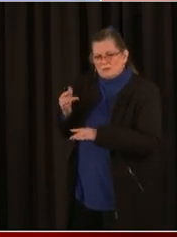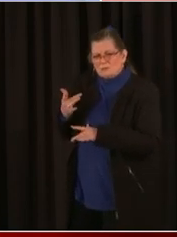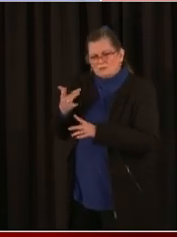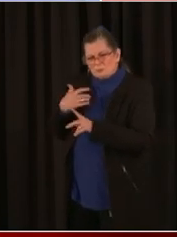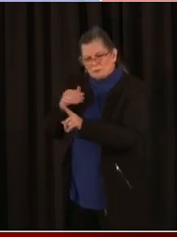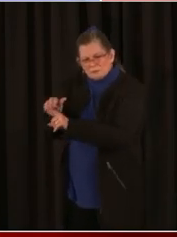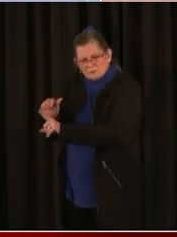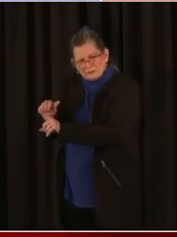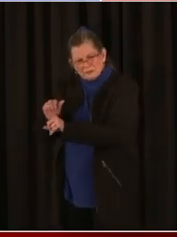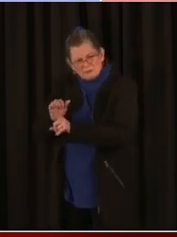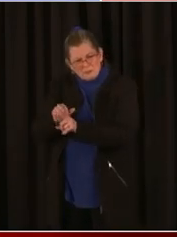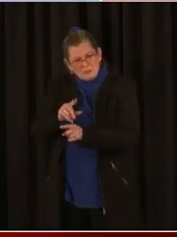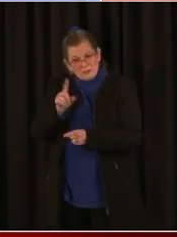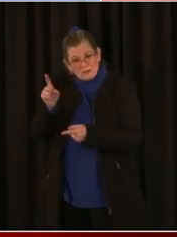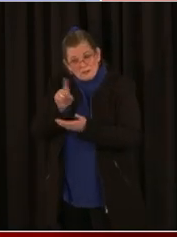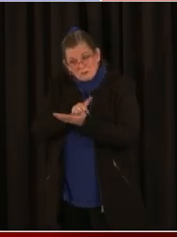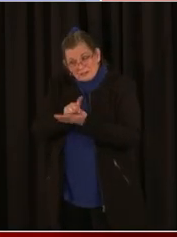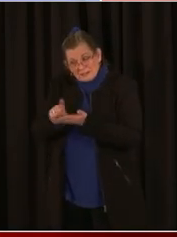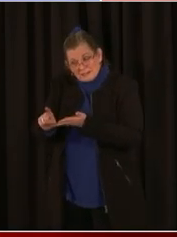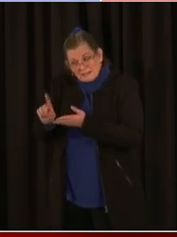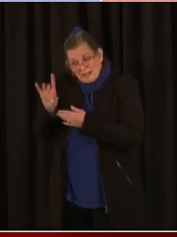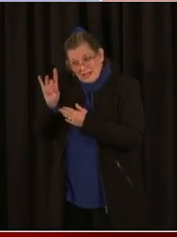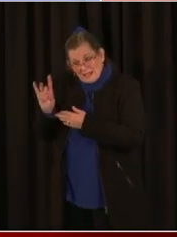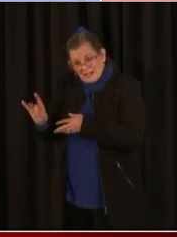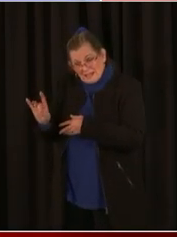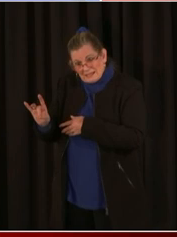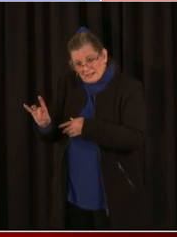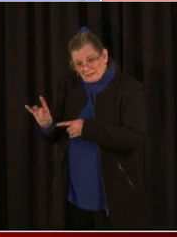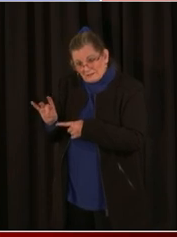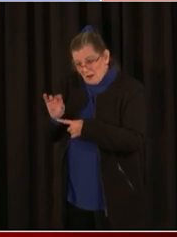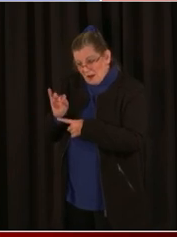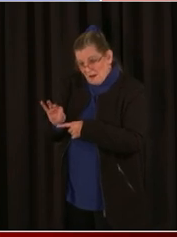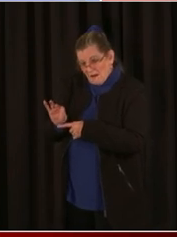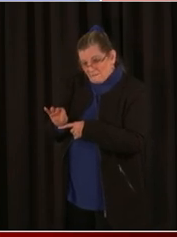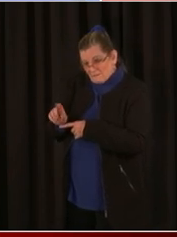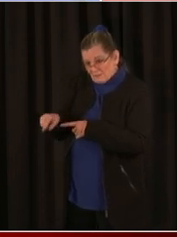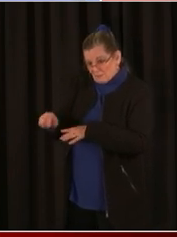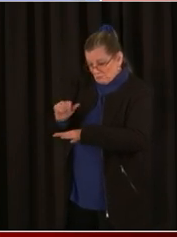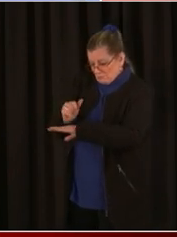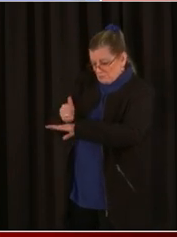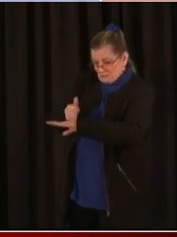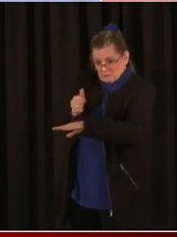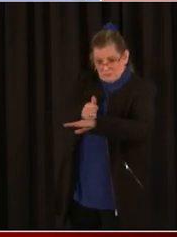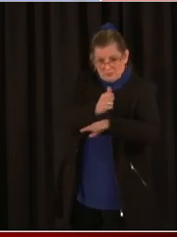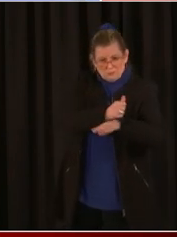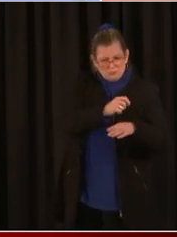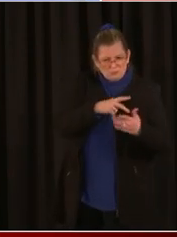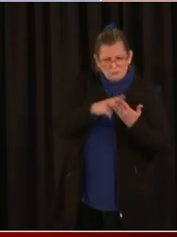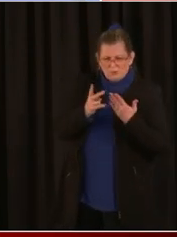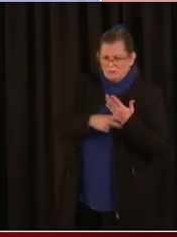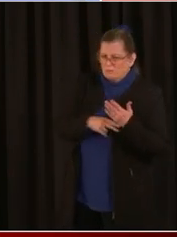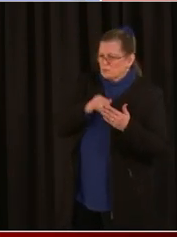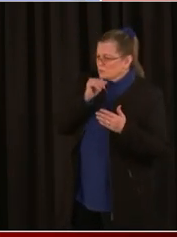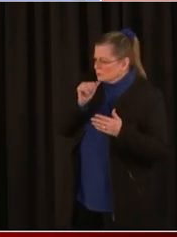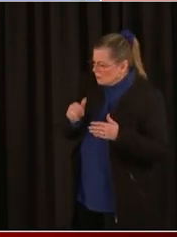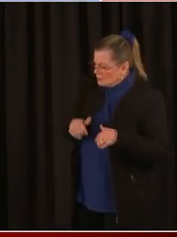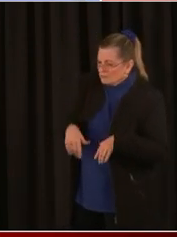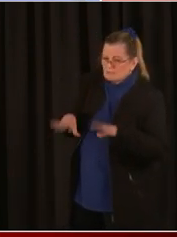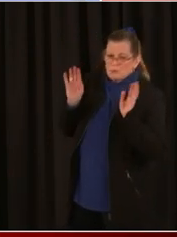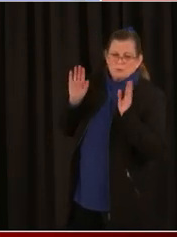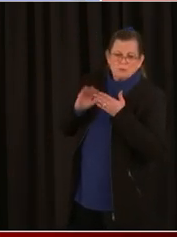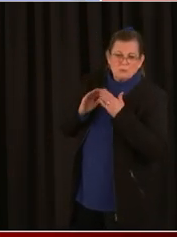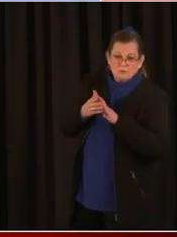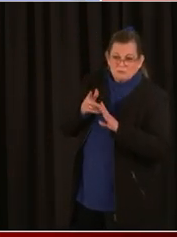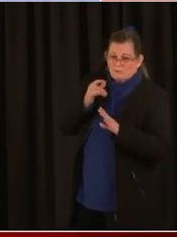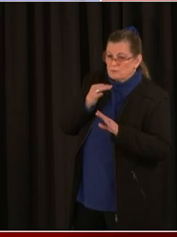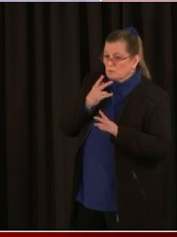constantly reminding people we are in week 8 of implementation of the program now. And let's not give up on communities of